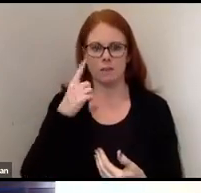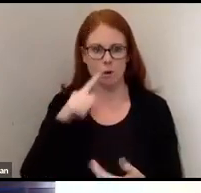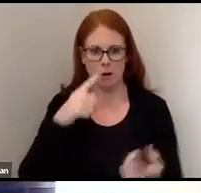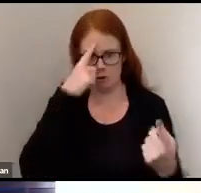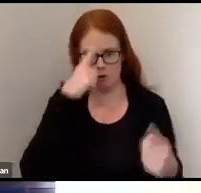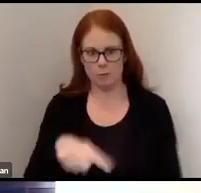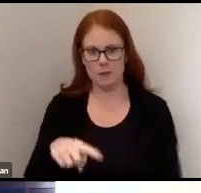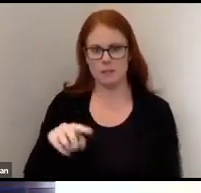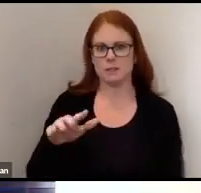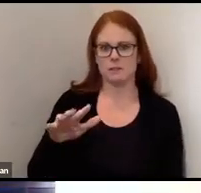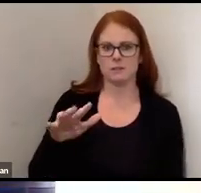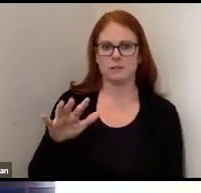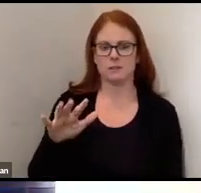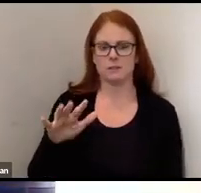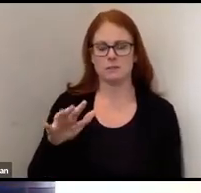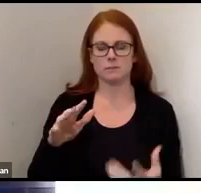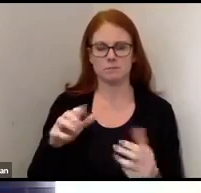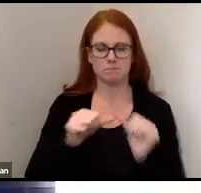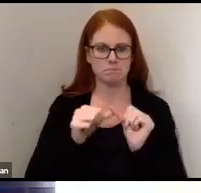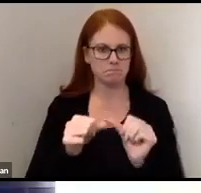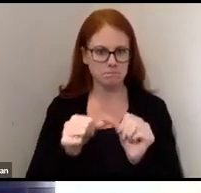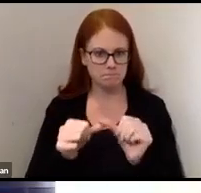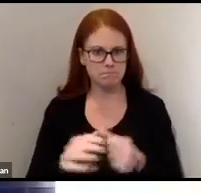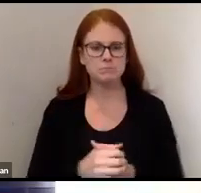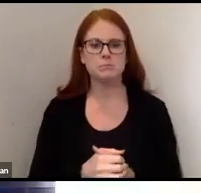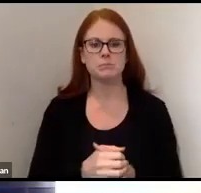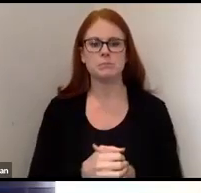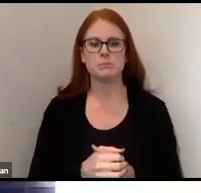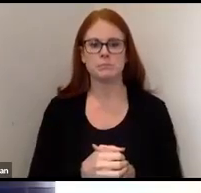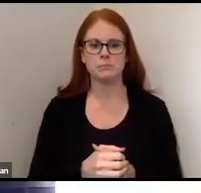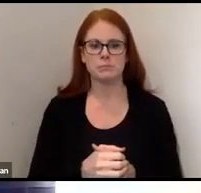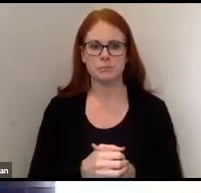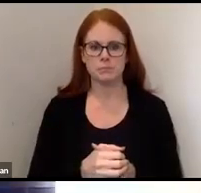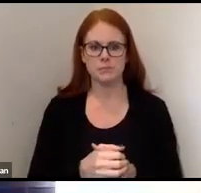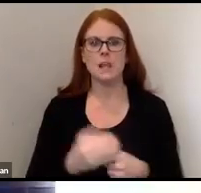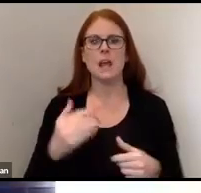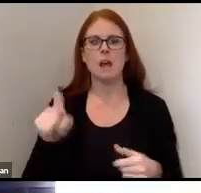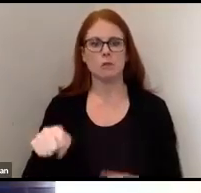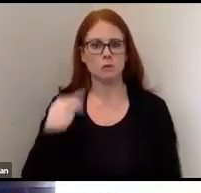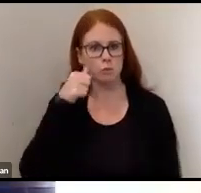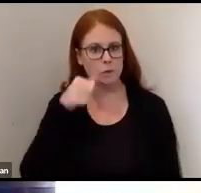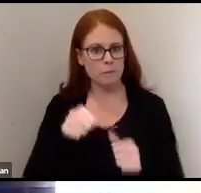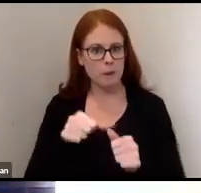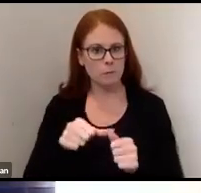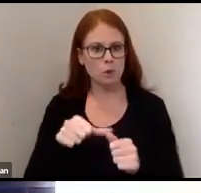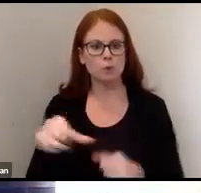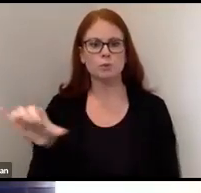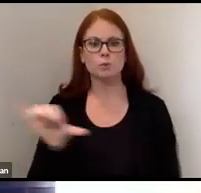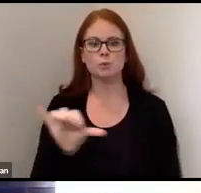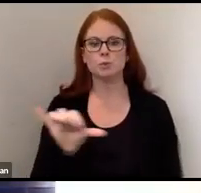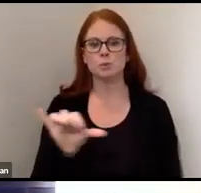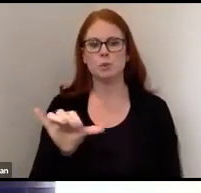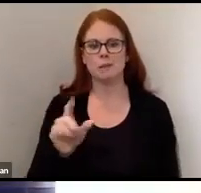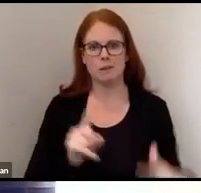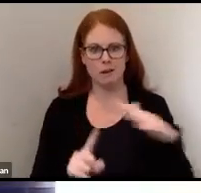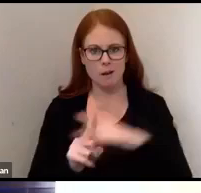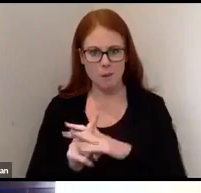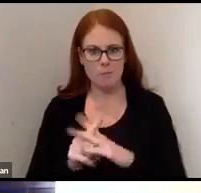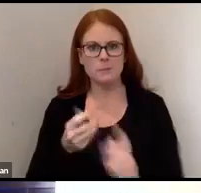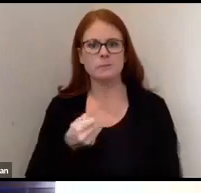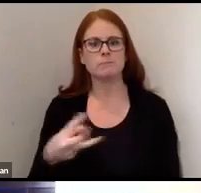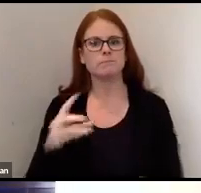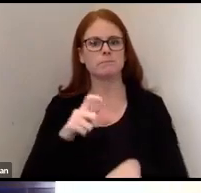finally finalized. So the other piece to also remember is it's come up a few